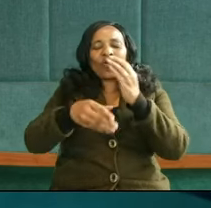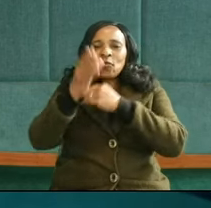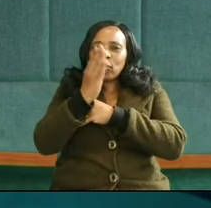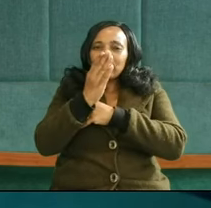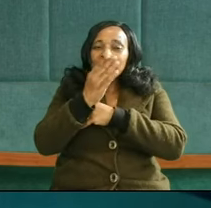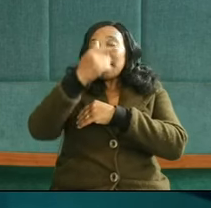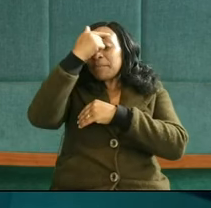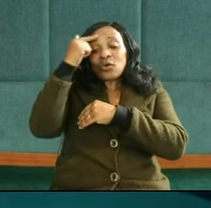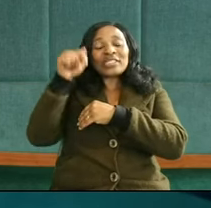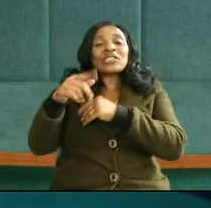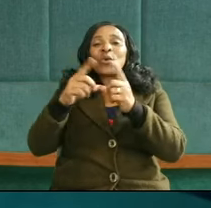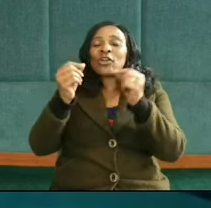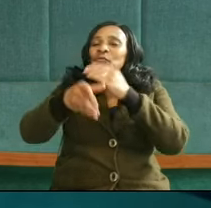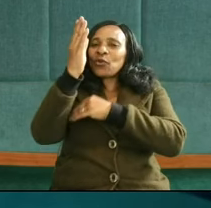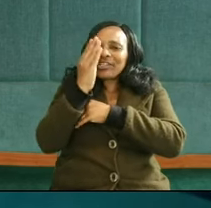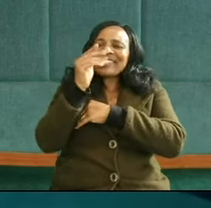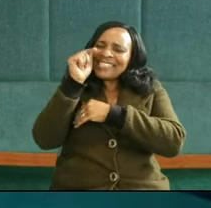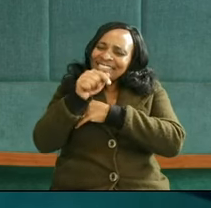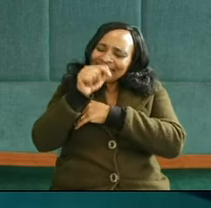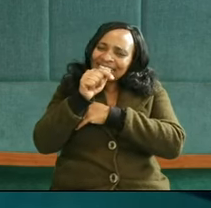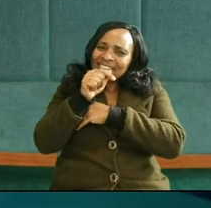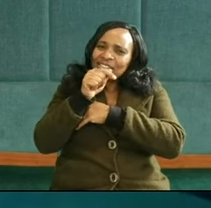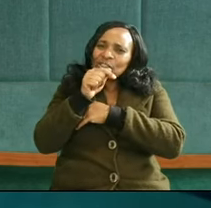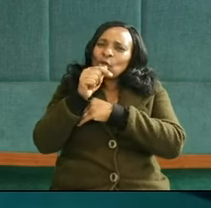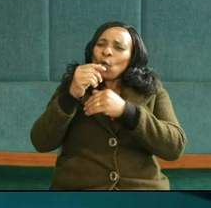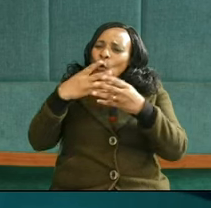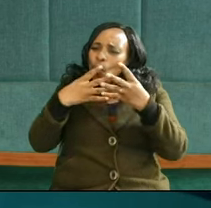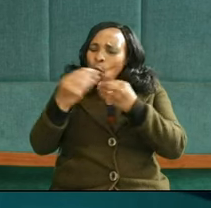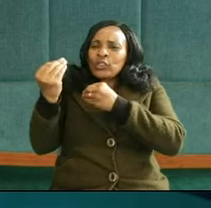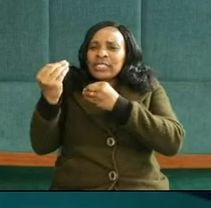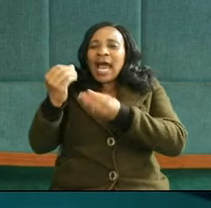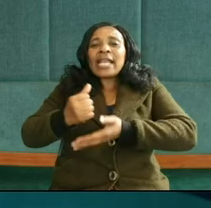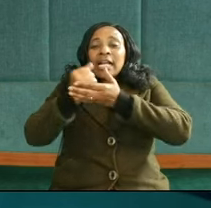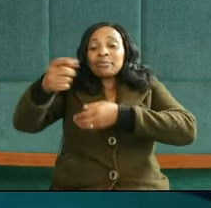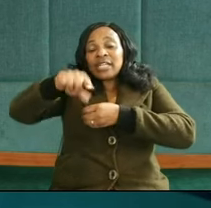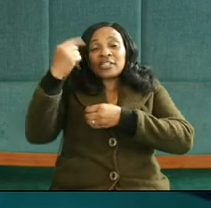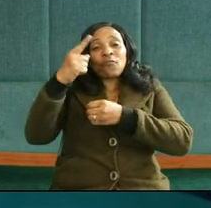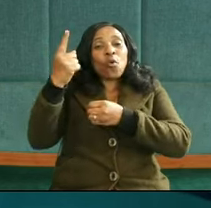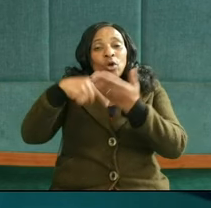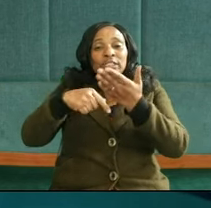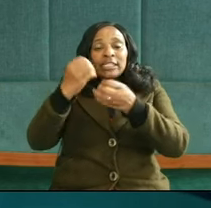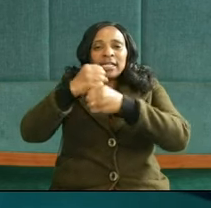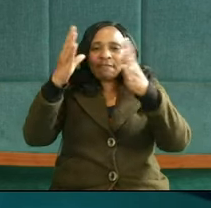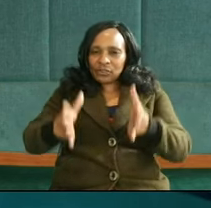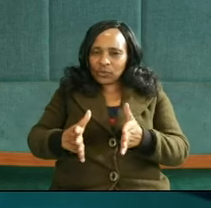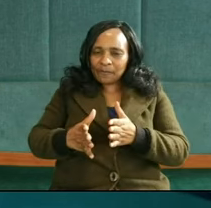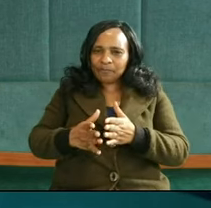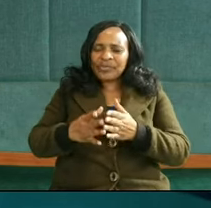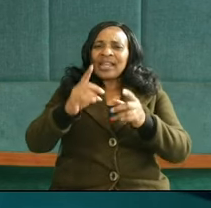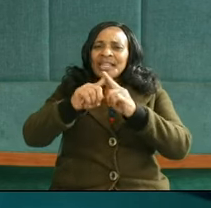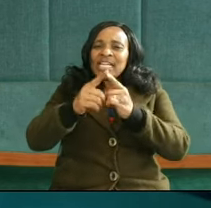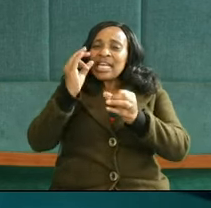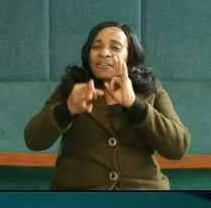because the word of God is God's agent for our salvation. And when it is not understood, then we